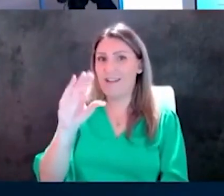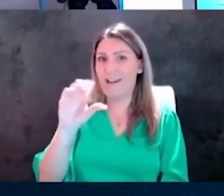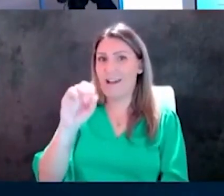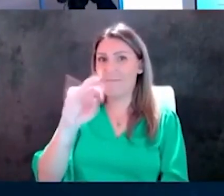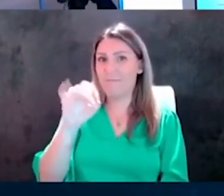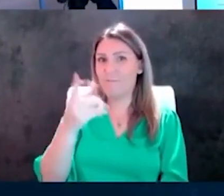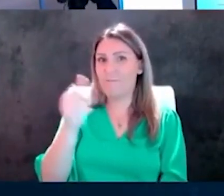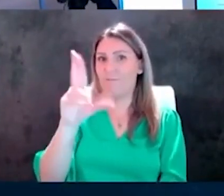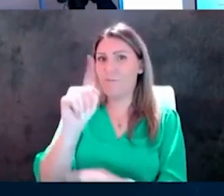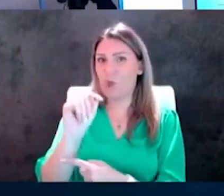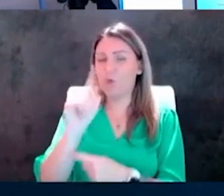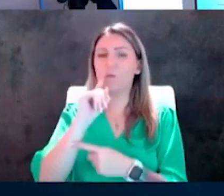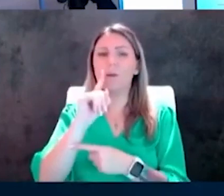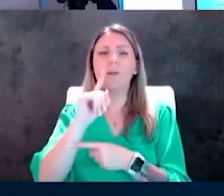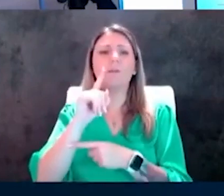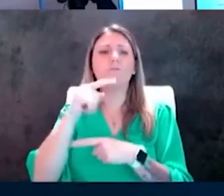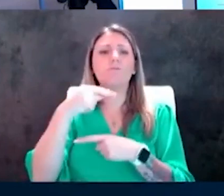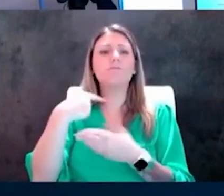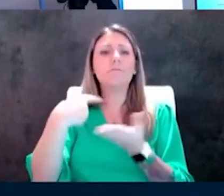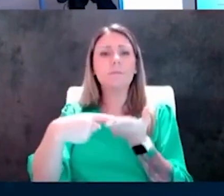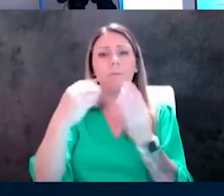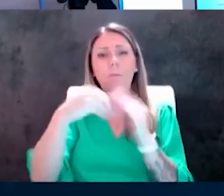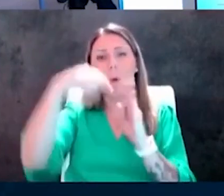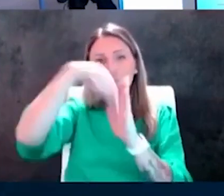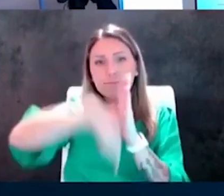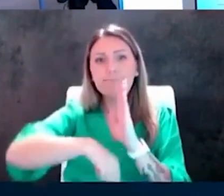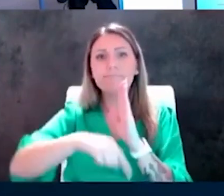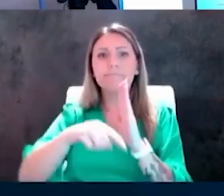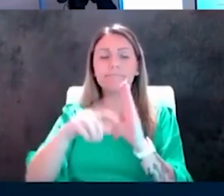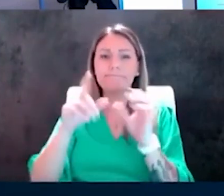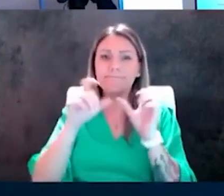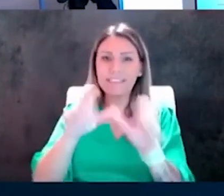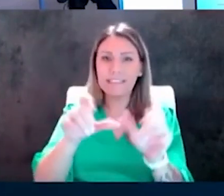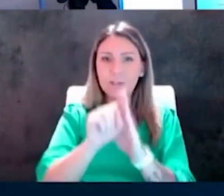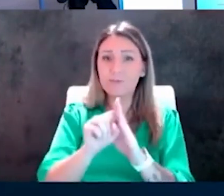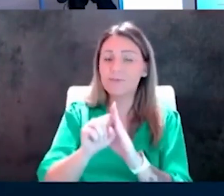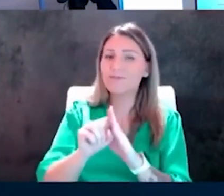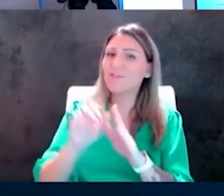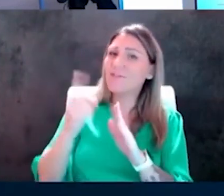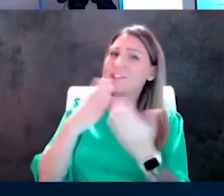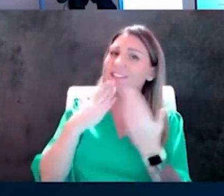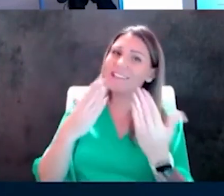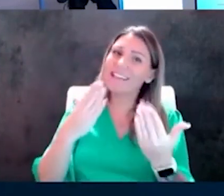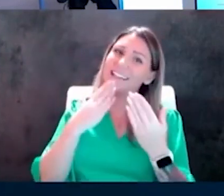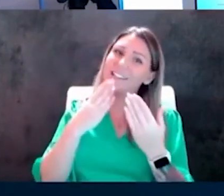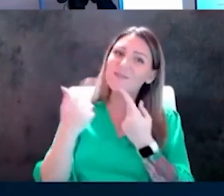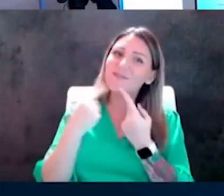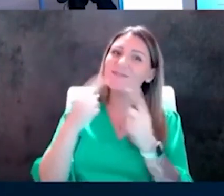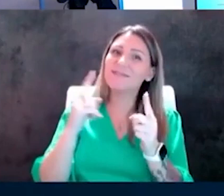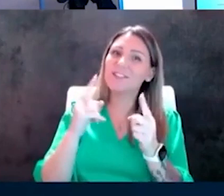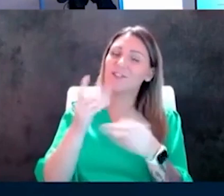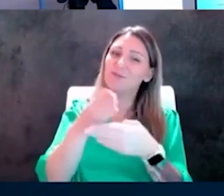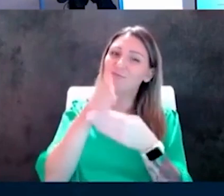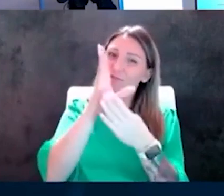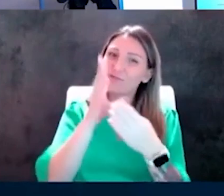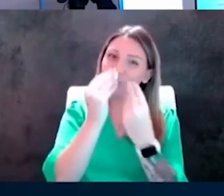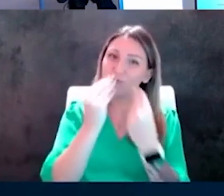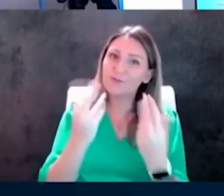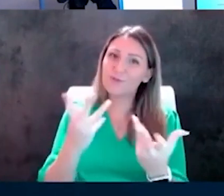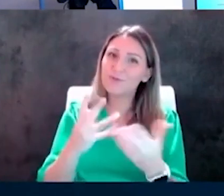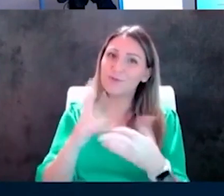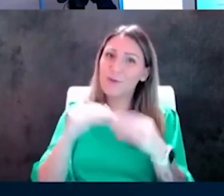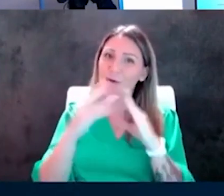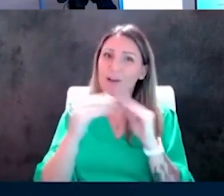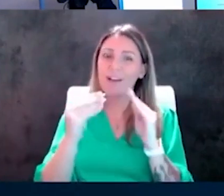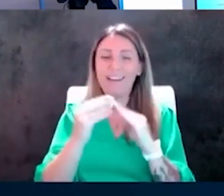around long haul. But let's start with Mikayla. First of all, Kayla, thank you for telling us and sharing your story. That is. Hey, I'm glad to be